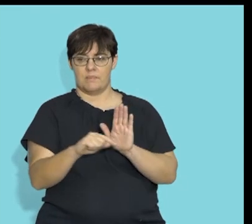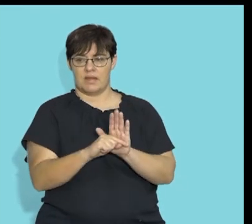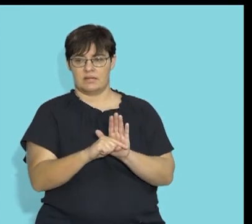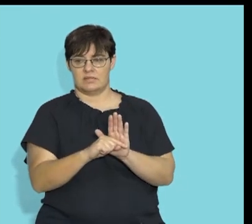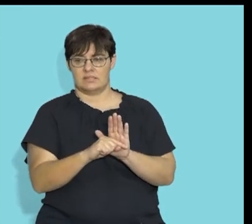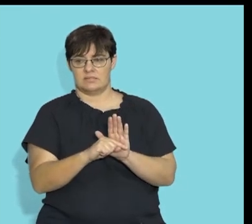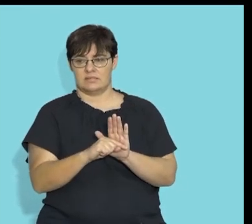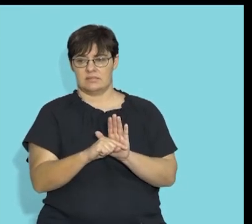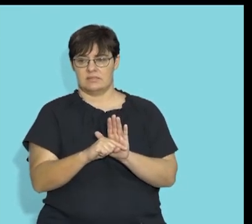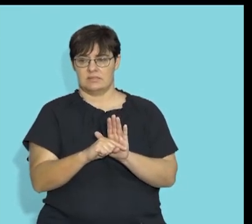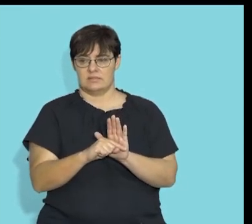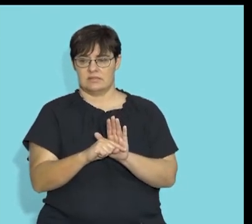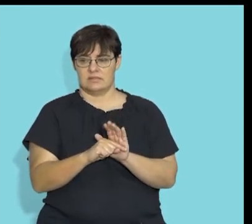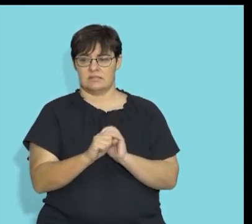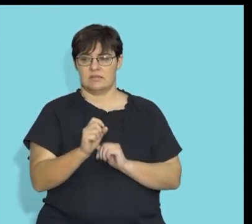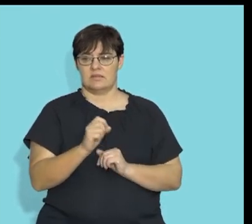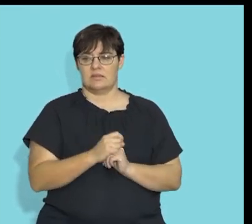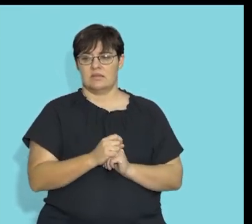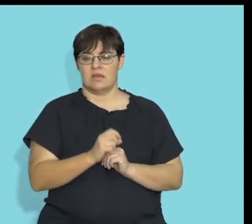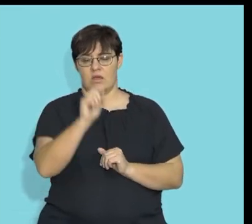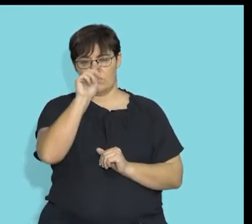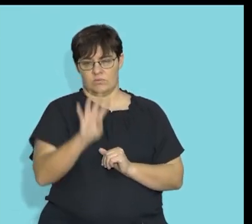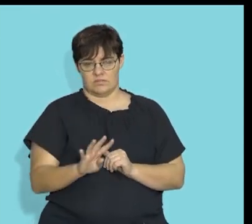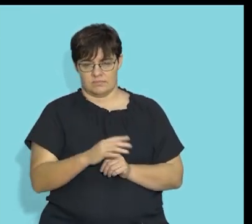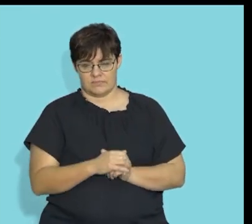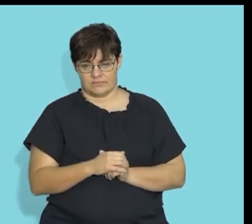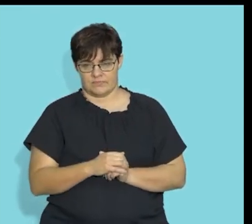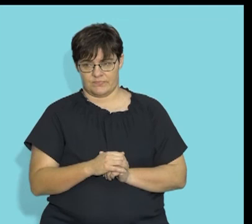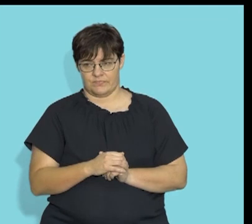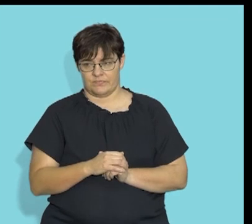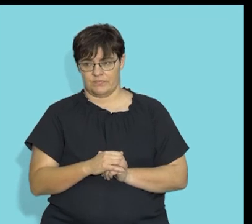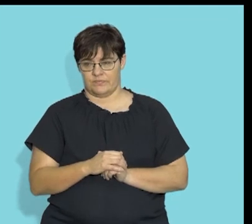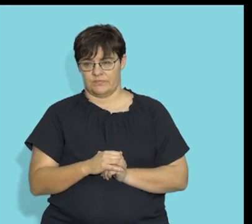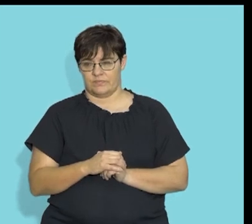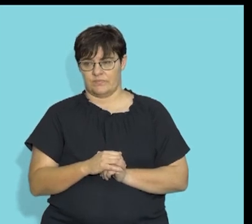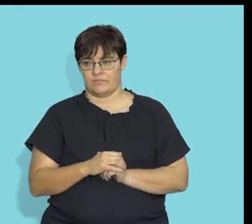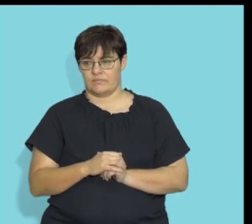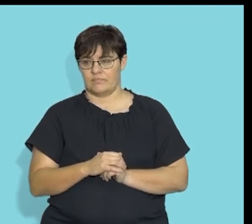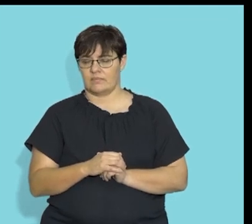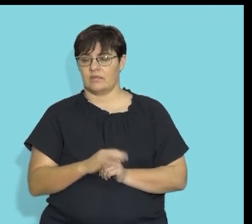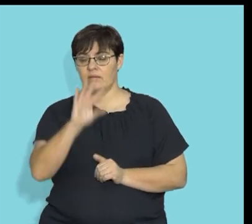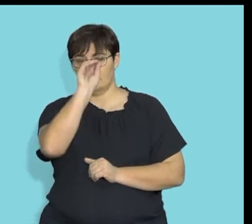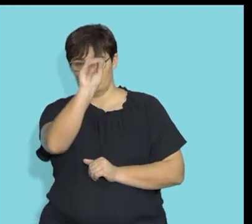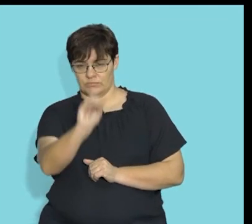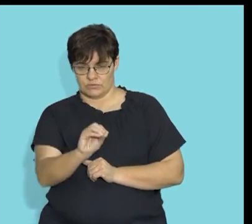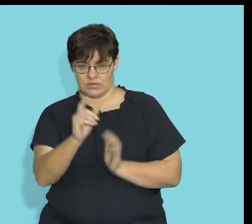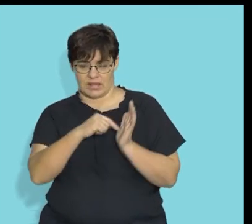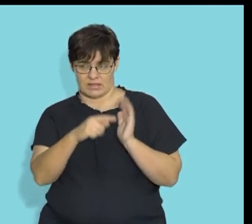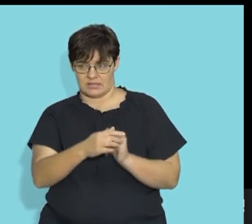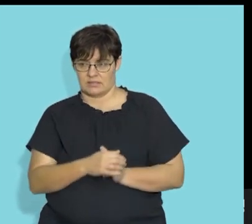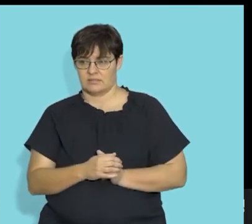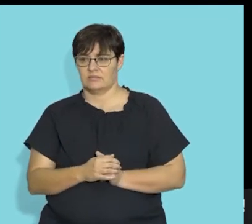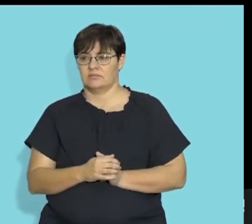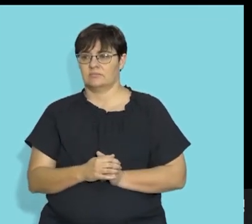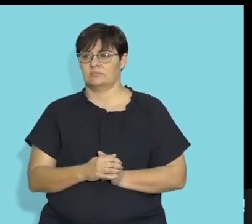rather, involved in this sum, all over 1 minus a quarter. So let's plug this